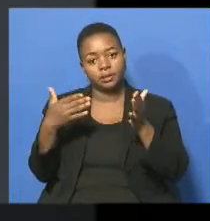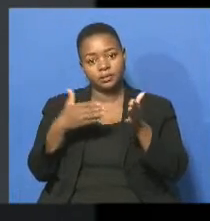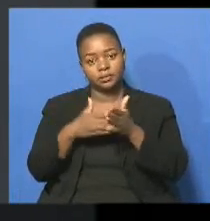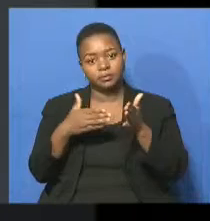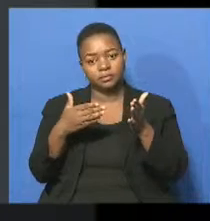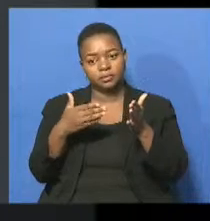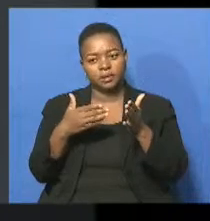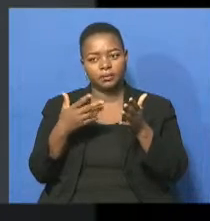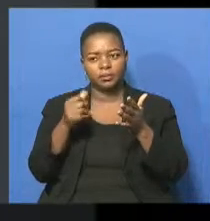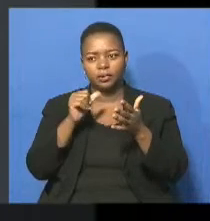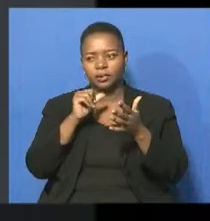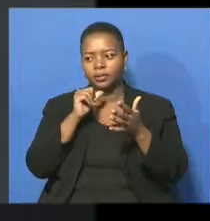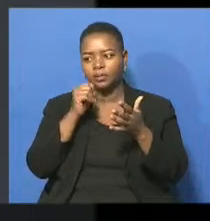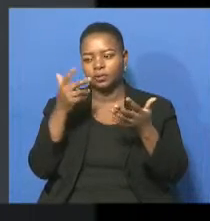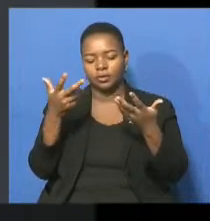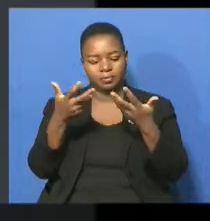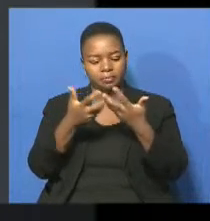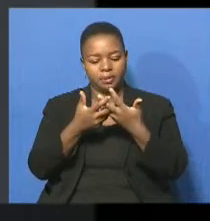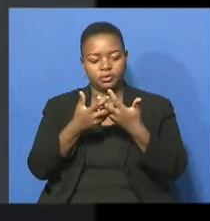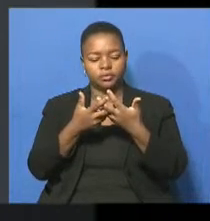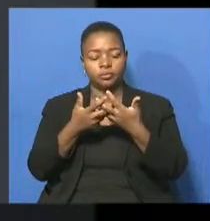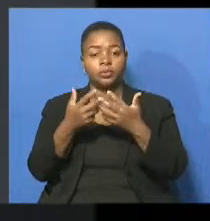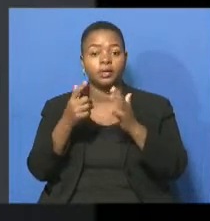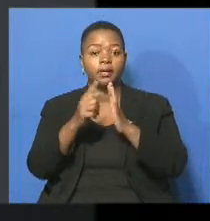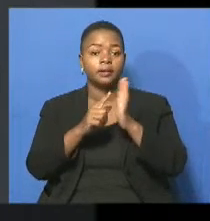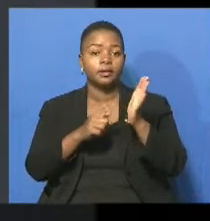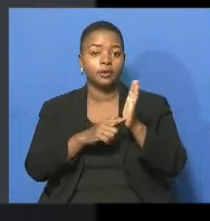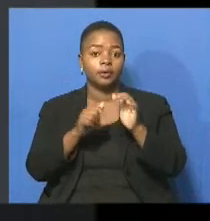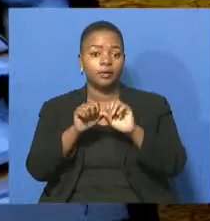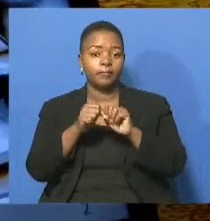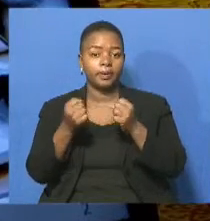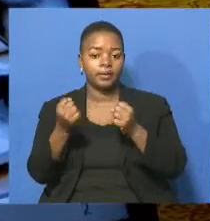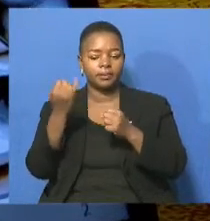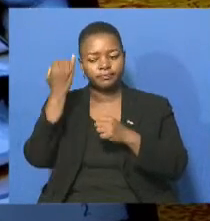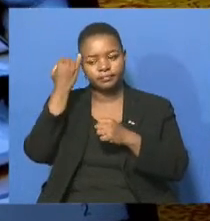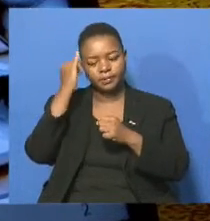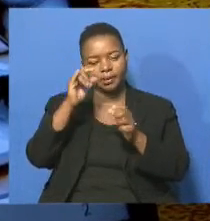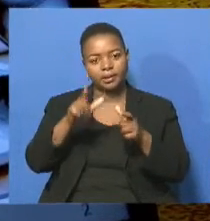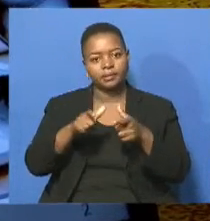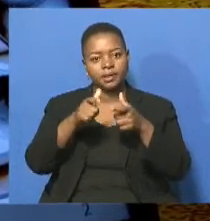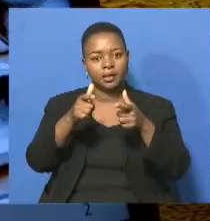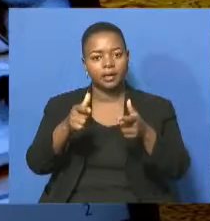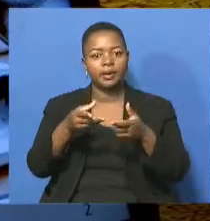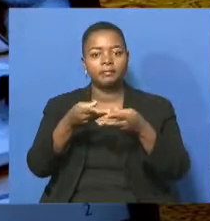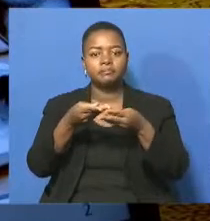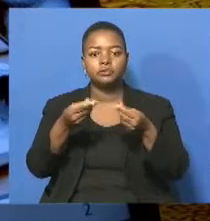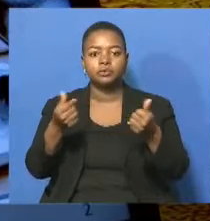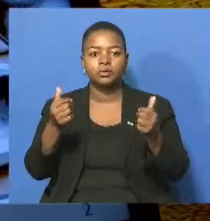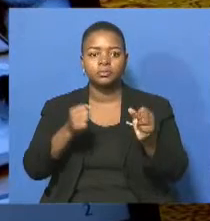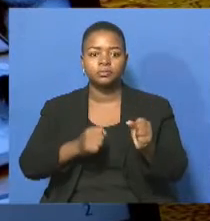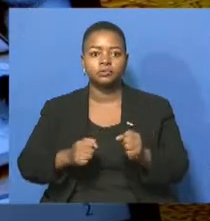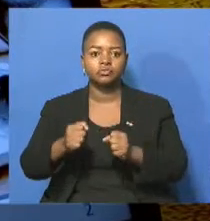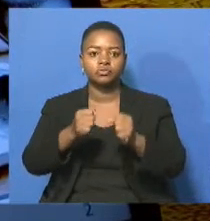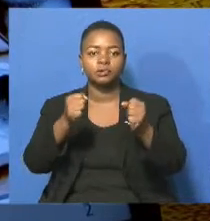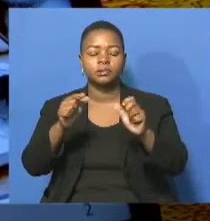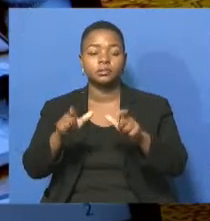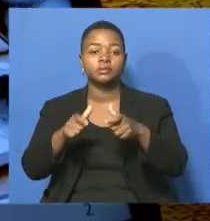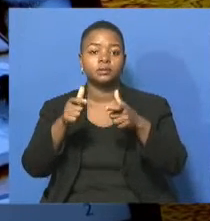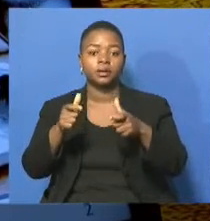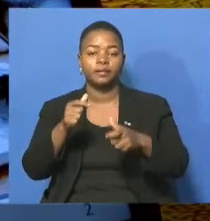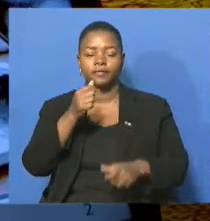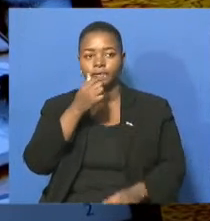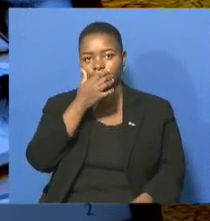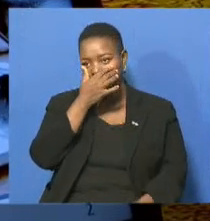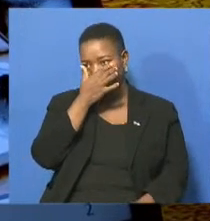system, and suggest some interventions, strategies. And if